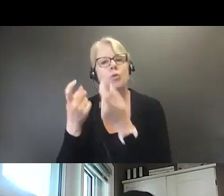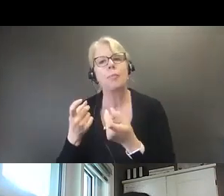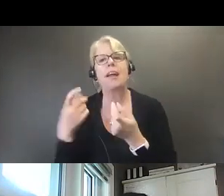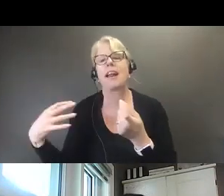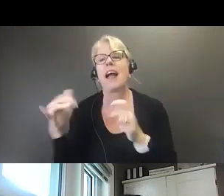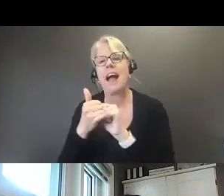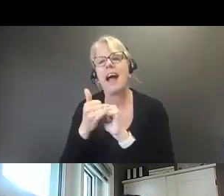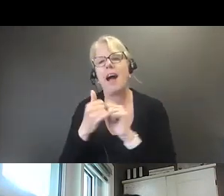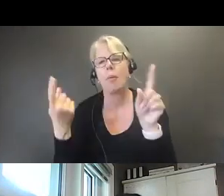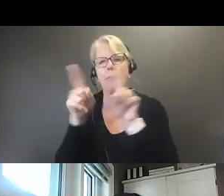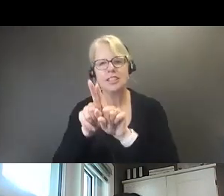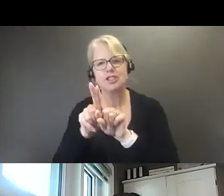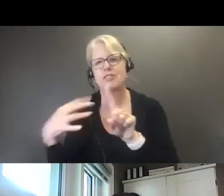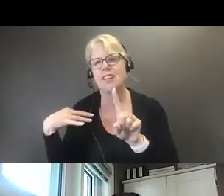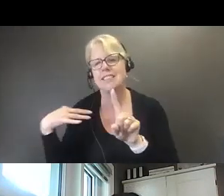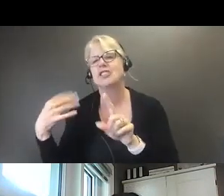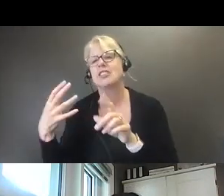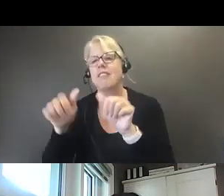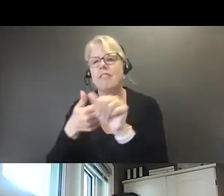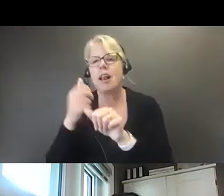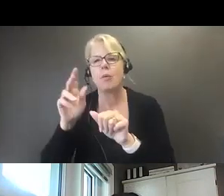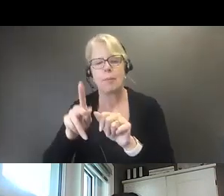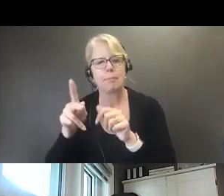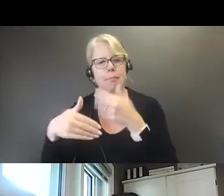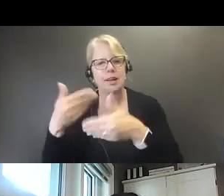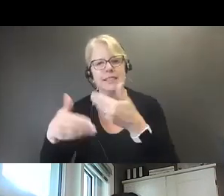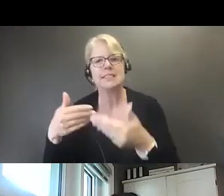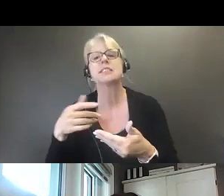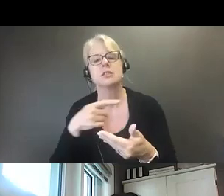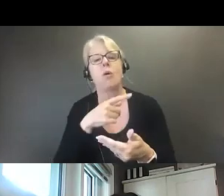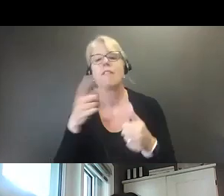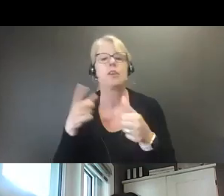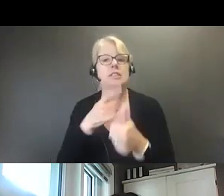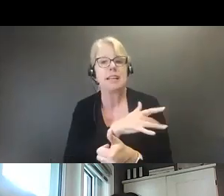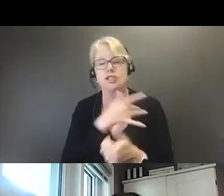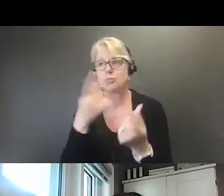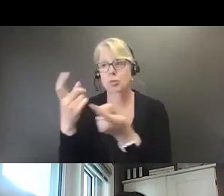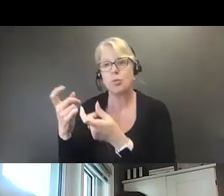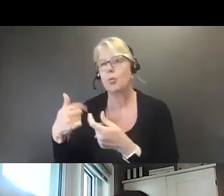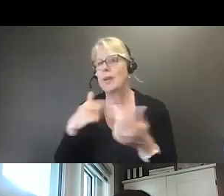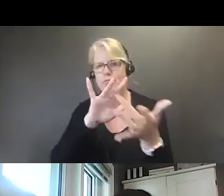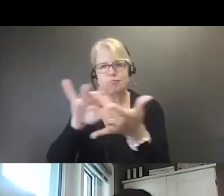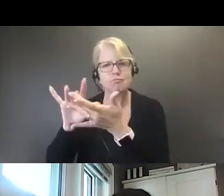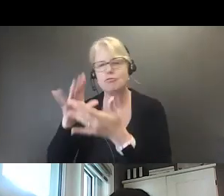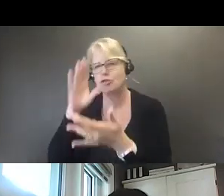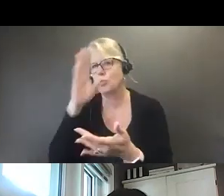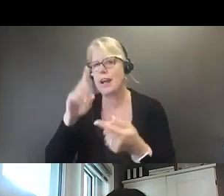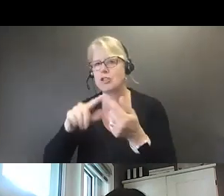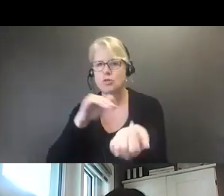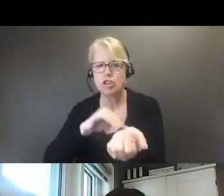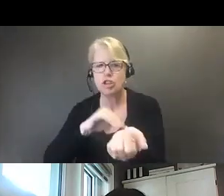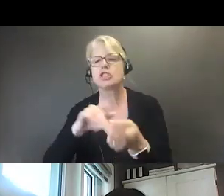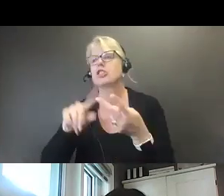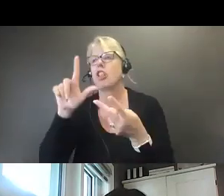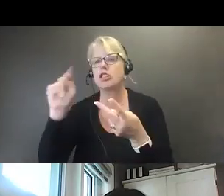follow-up process. So patient recruitment is our first step. We reach out directly to physicians and to long-term